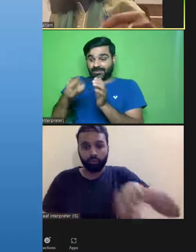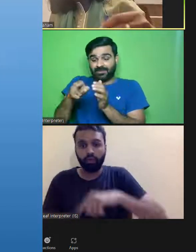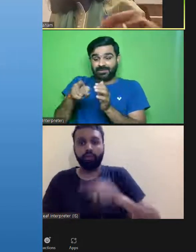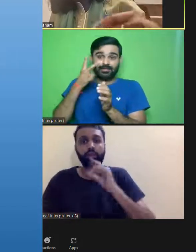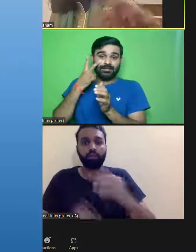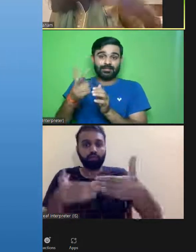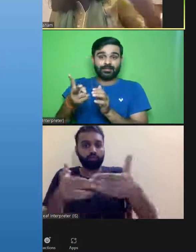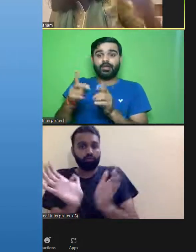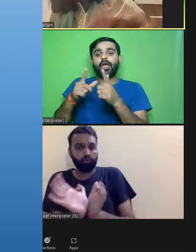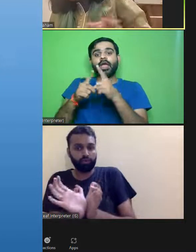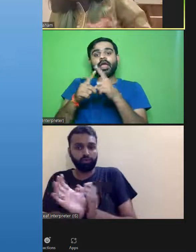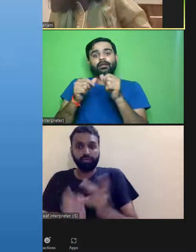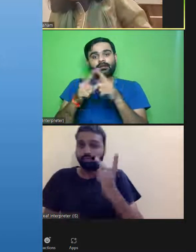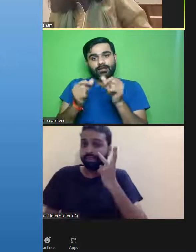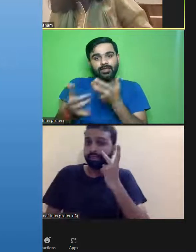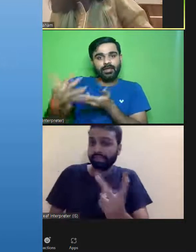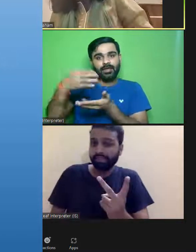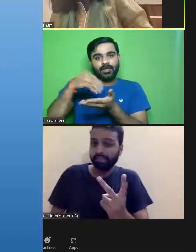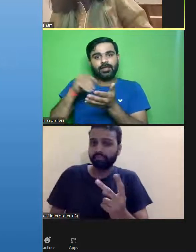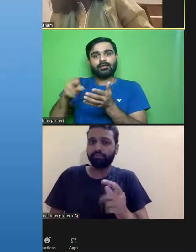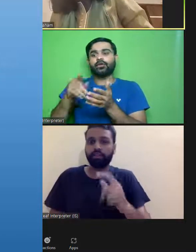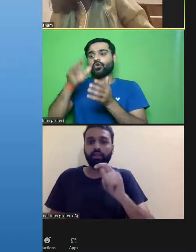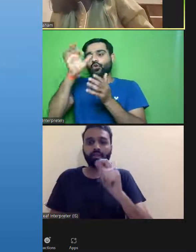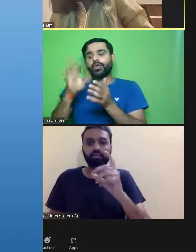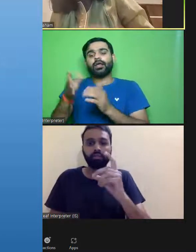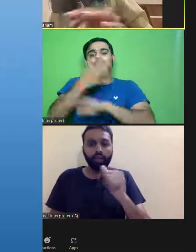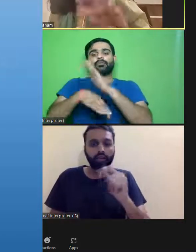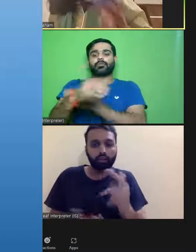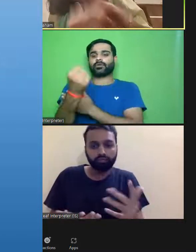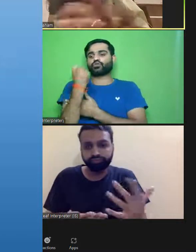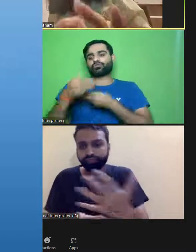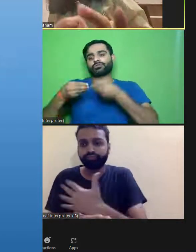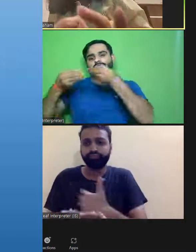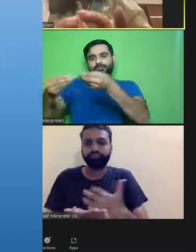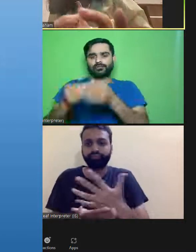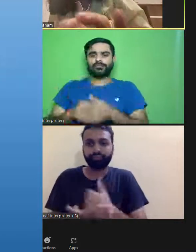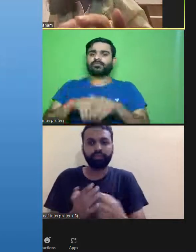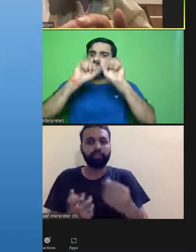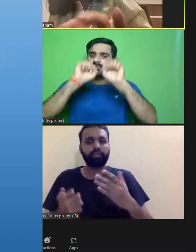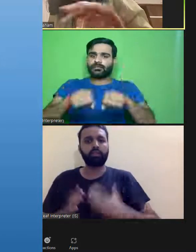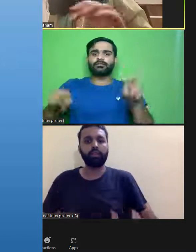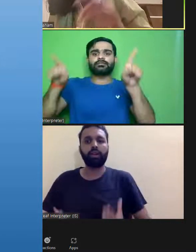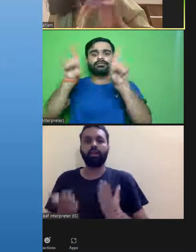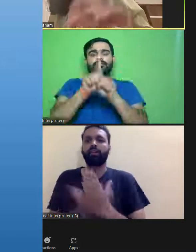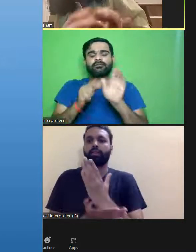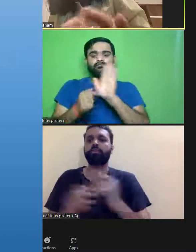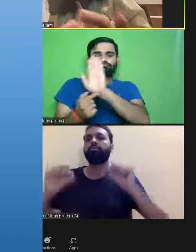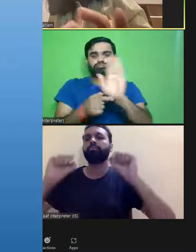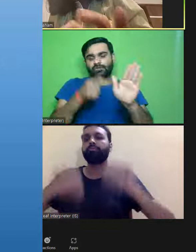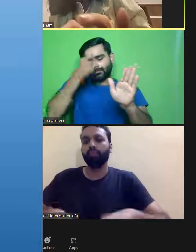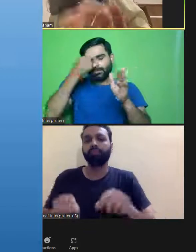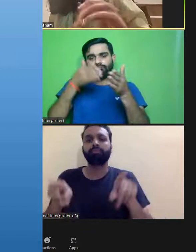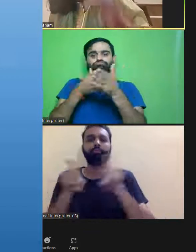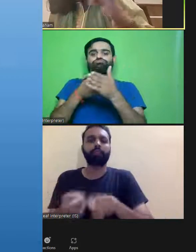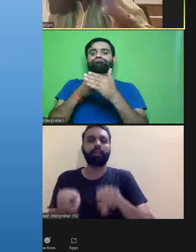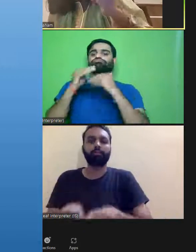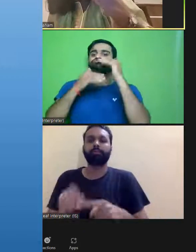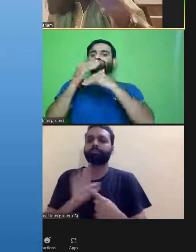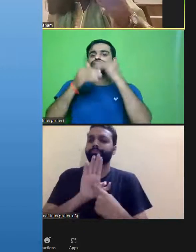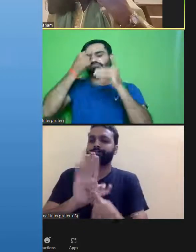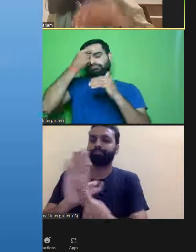at data and advancement of the rights of the people with disabilities. Is this enough to address the increasing problem?